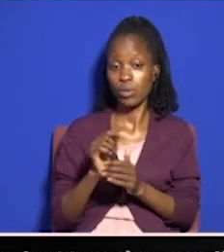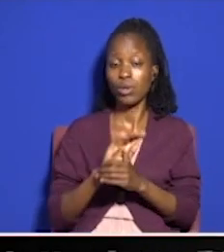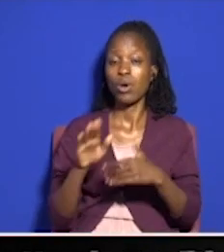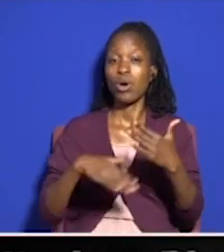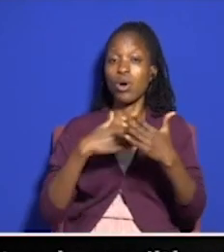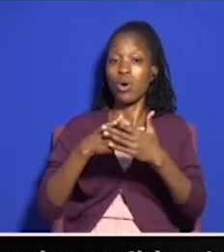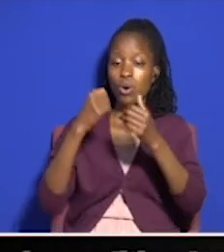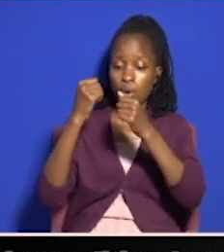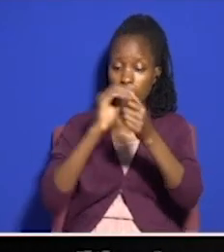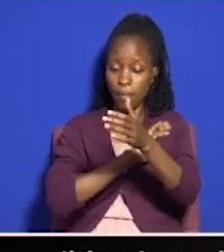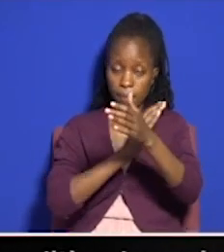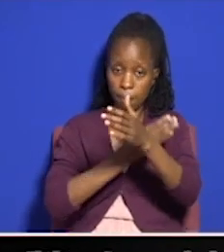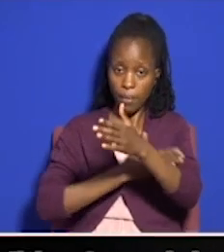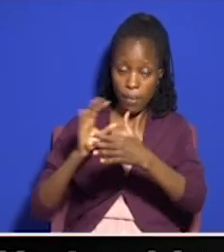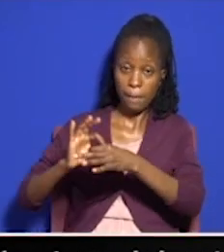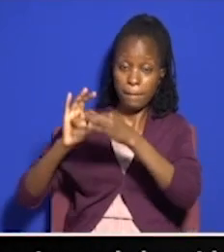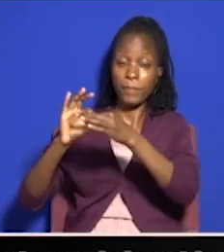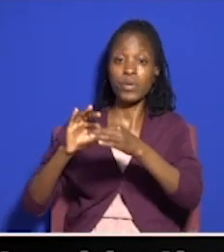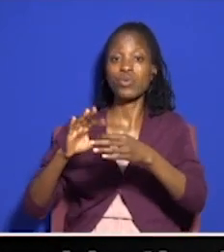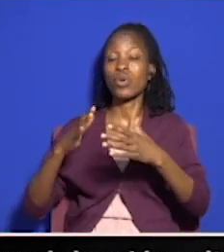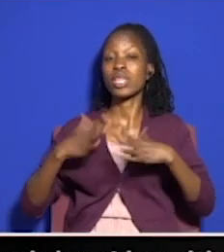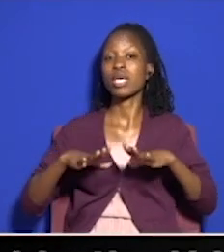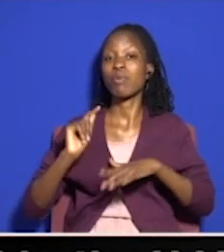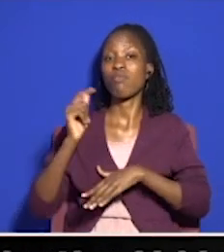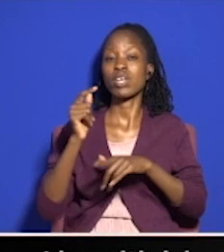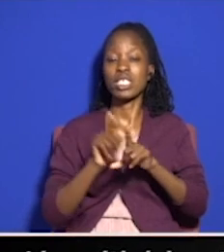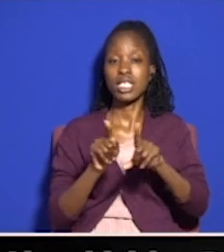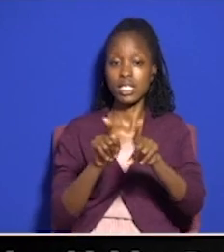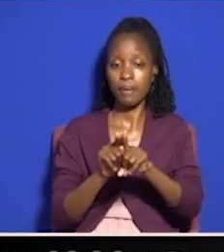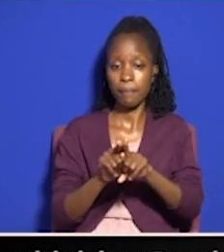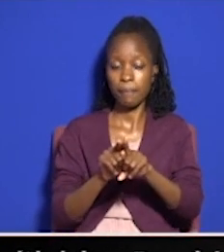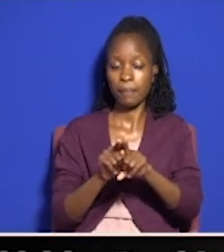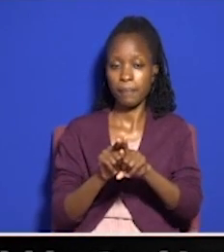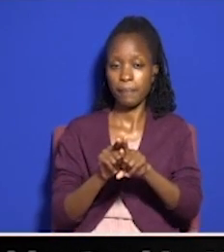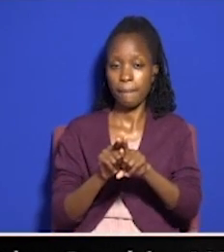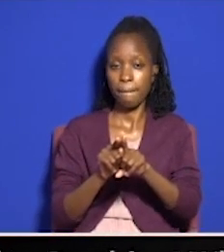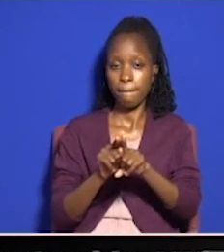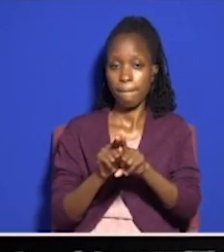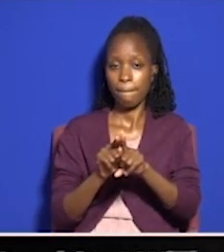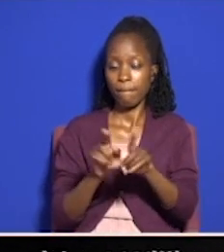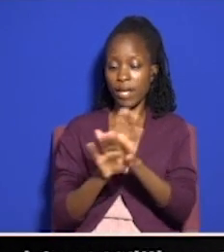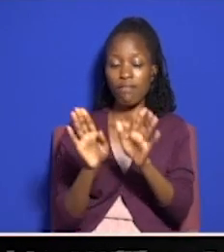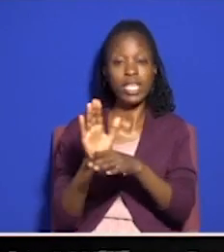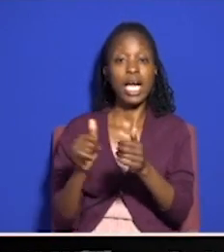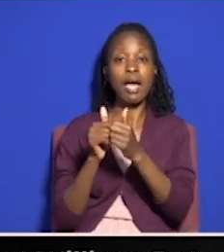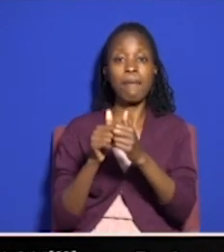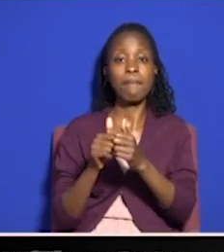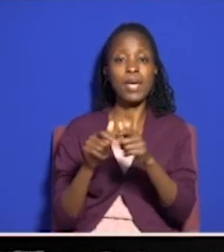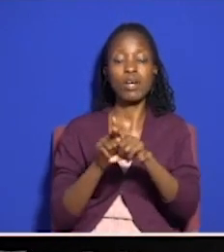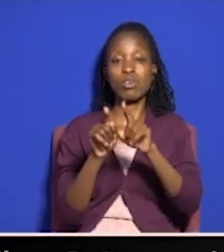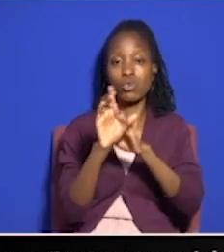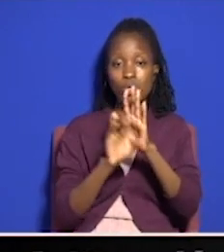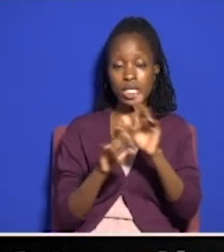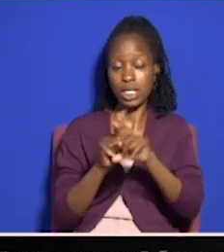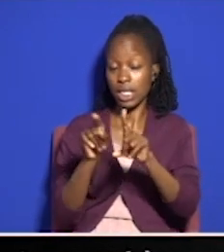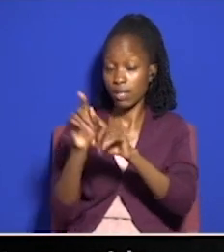powers belong to the people of Kenya and shall be exercised only in accordance with the Constitution. Further aware that Article 1-2 of